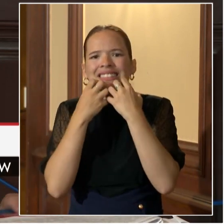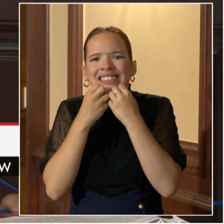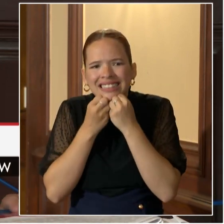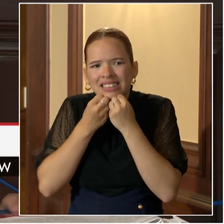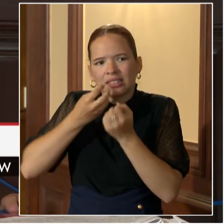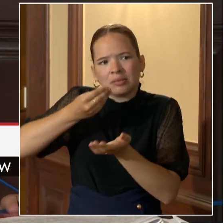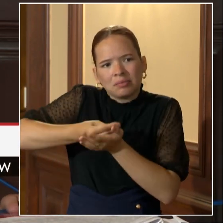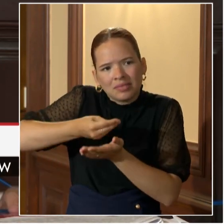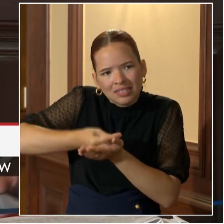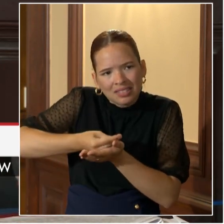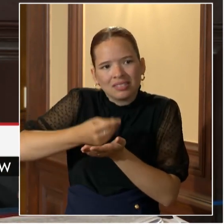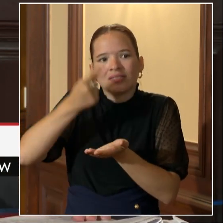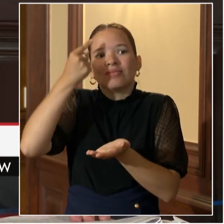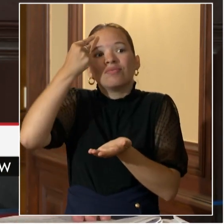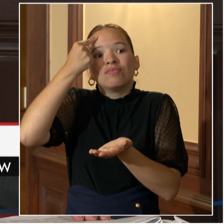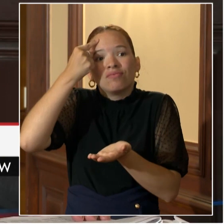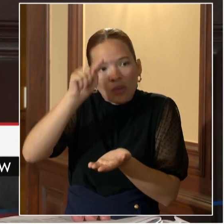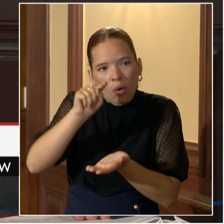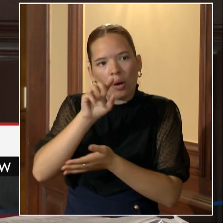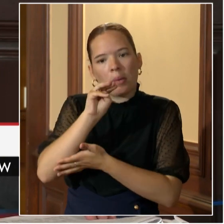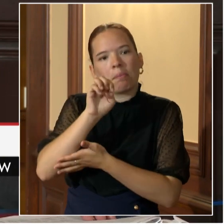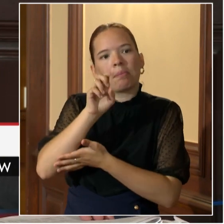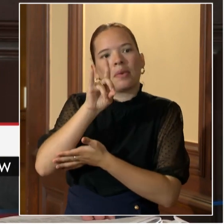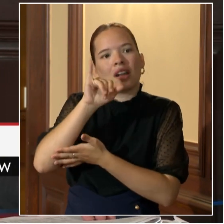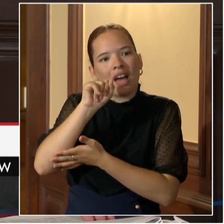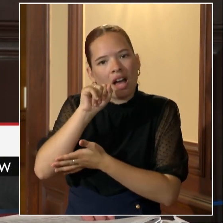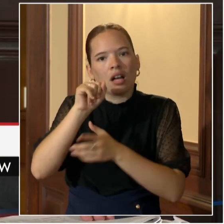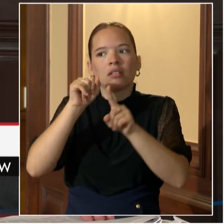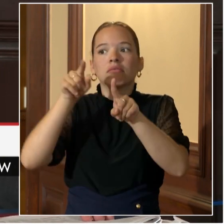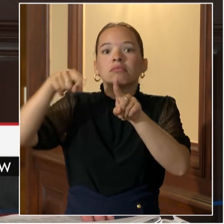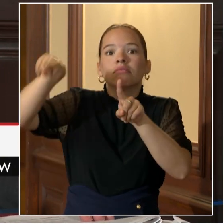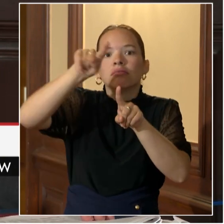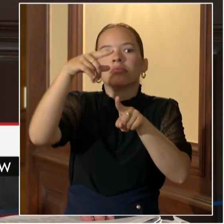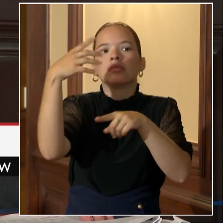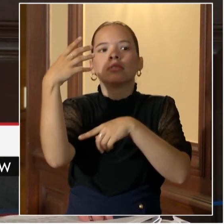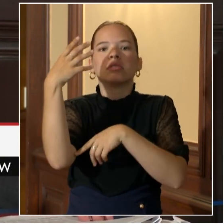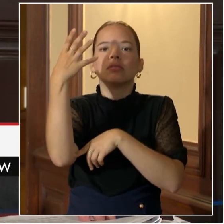The proposed spending plan adds 2 new statehood initiatives to the